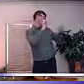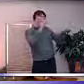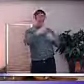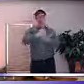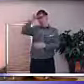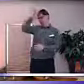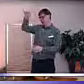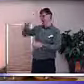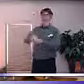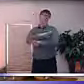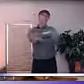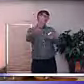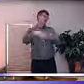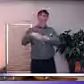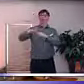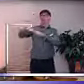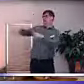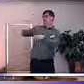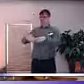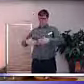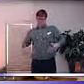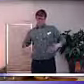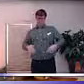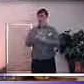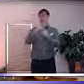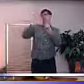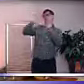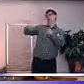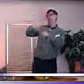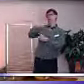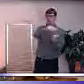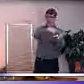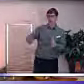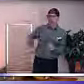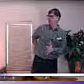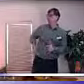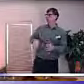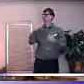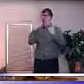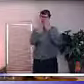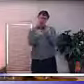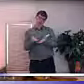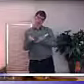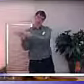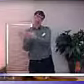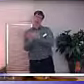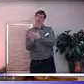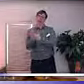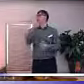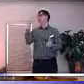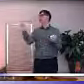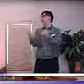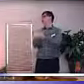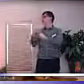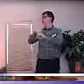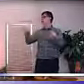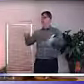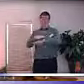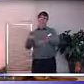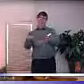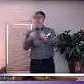chickens have any feathers from their waist to their tail? And I'm going to share with you, there was absolutely